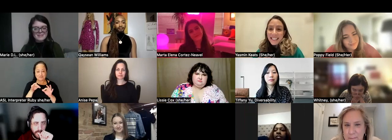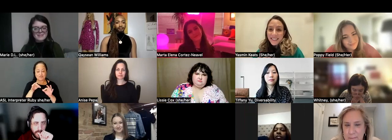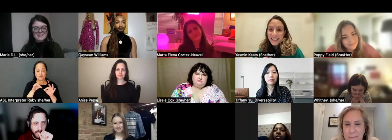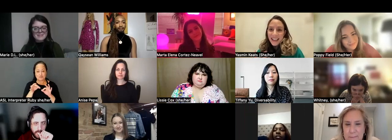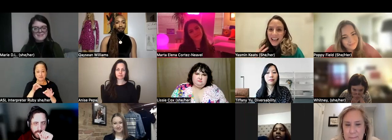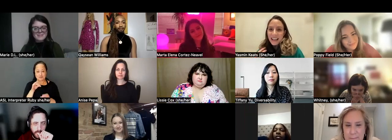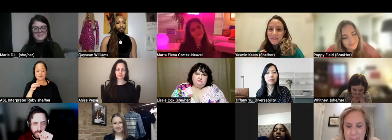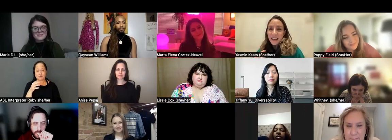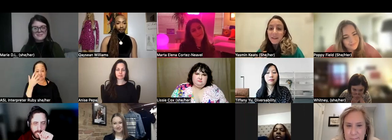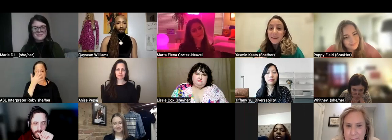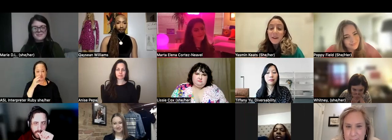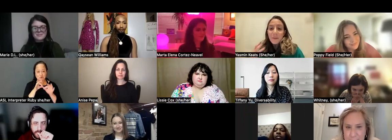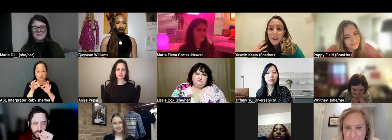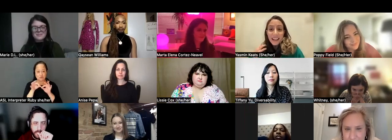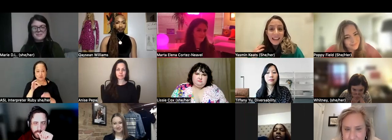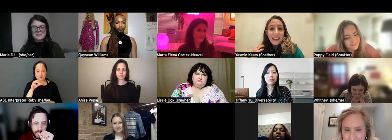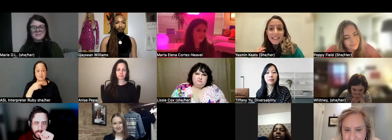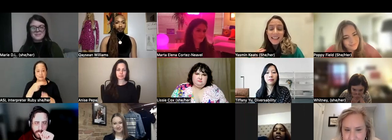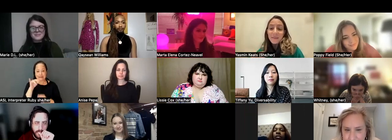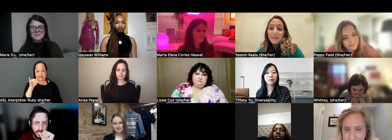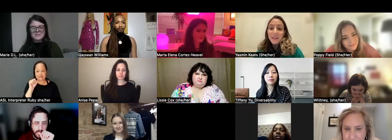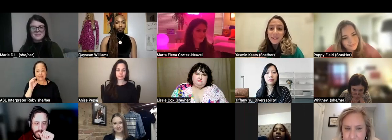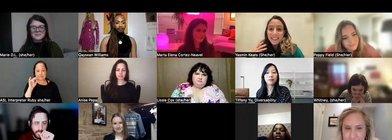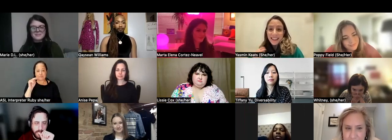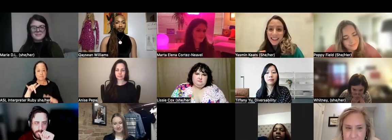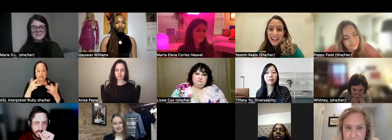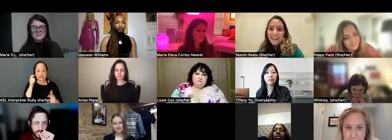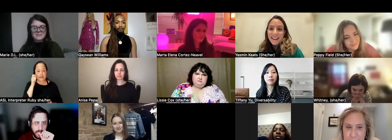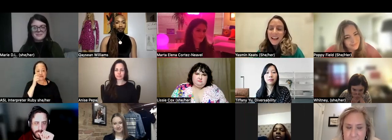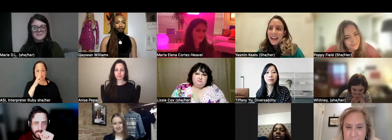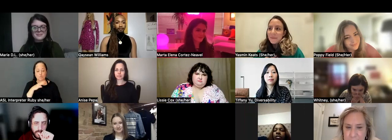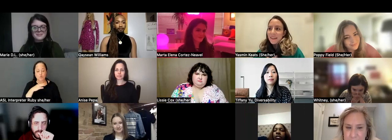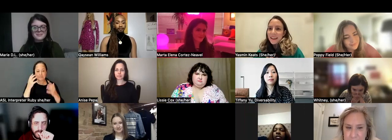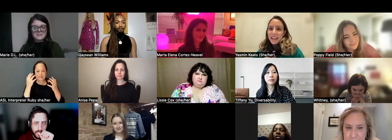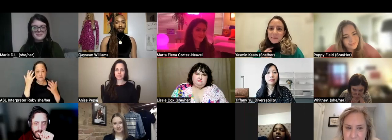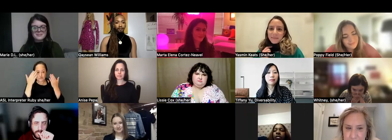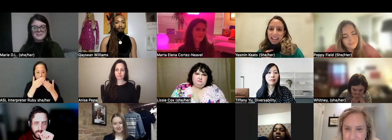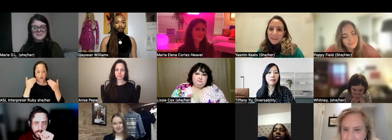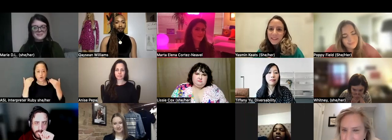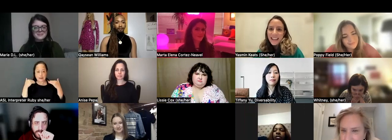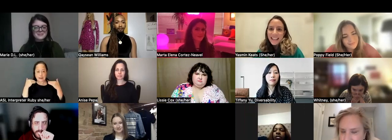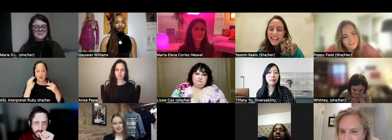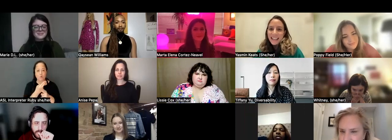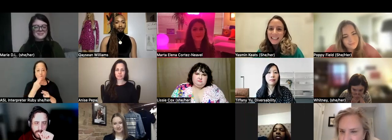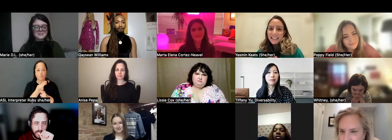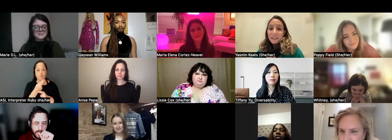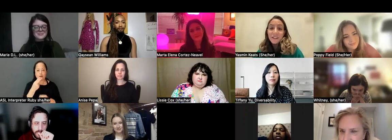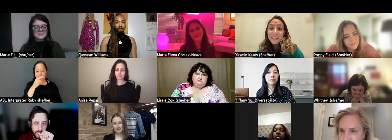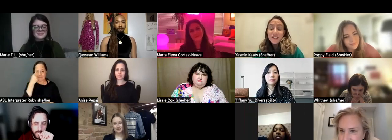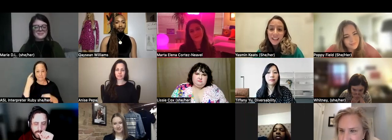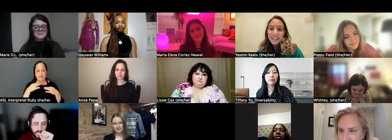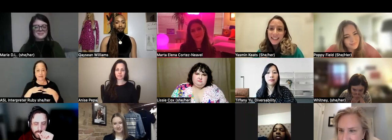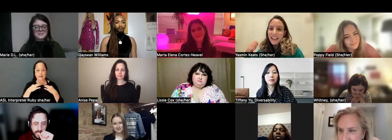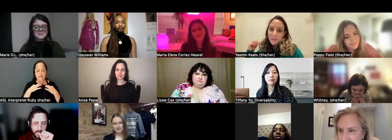is Yasmin. I'm a white, light-skinned woman with dark hair. I'm wearing a black polo neck and a